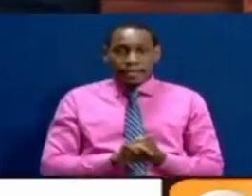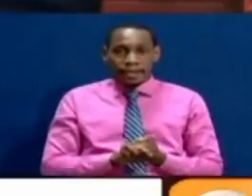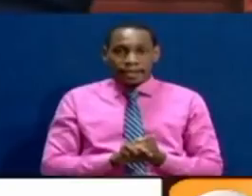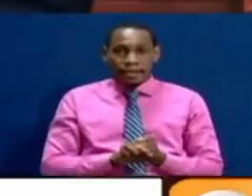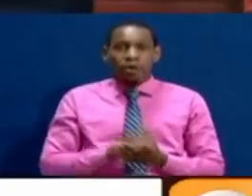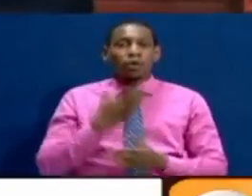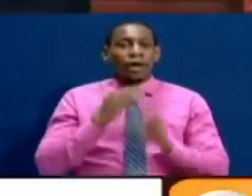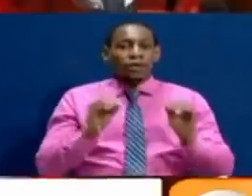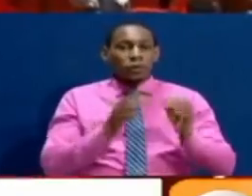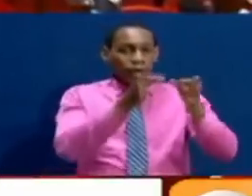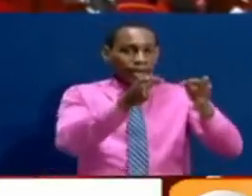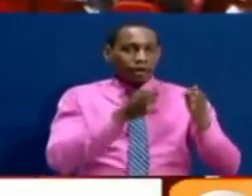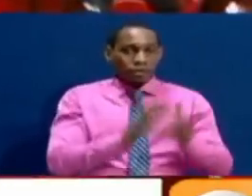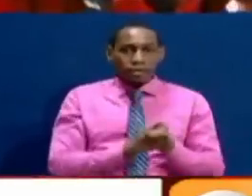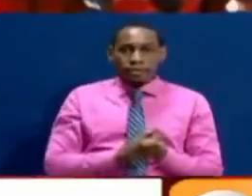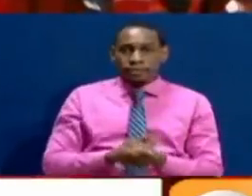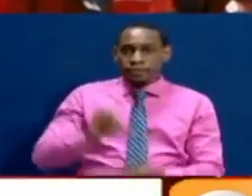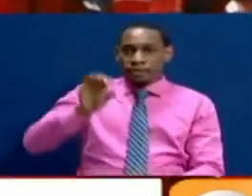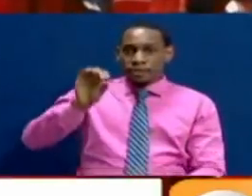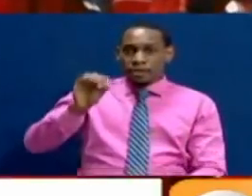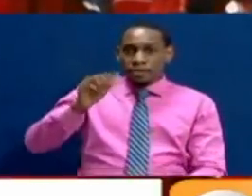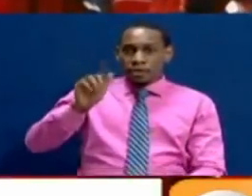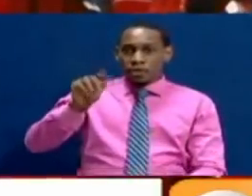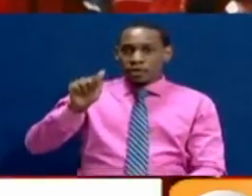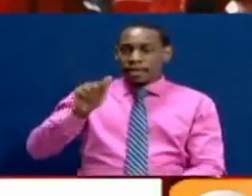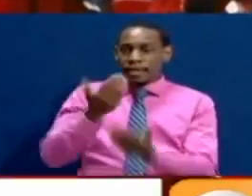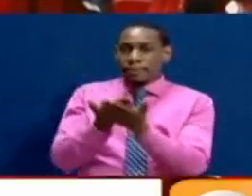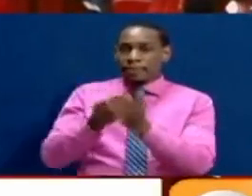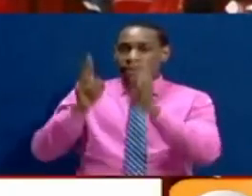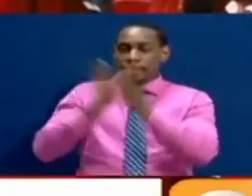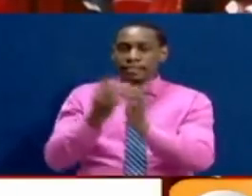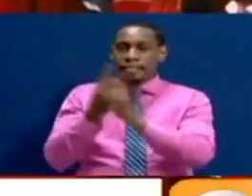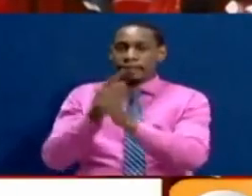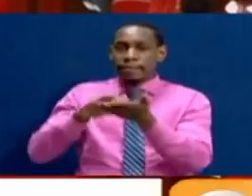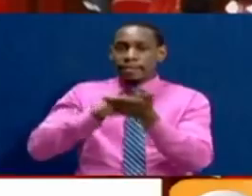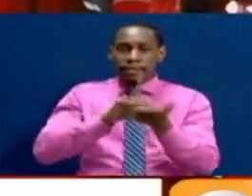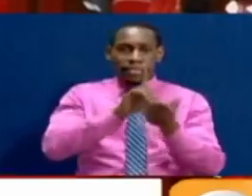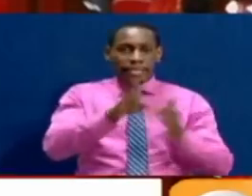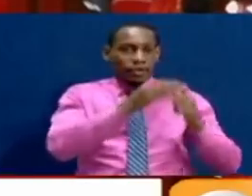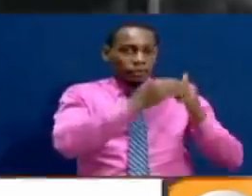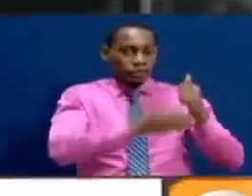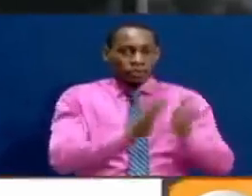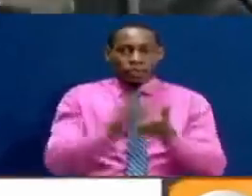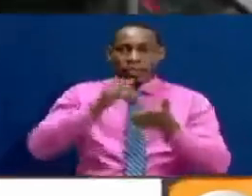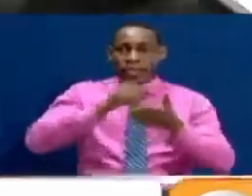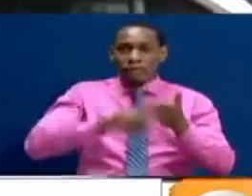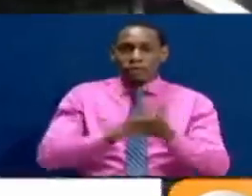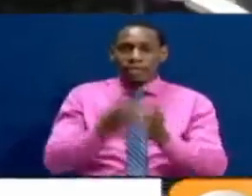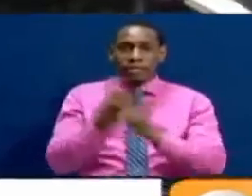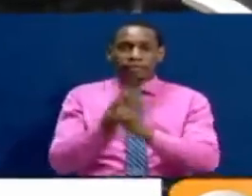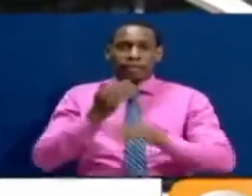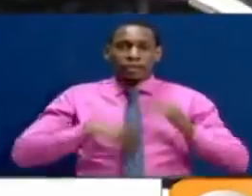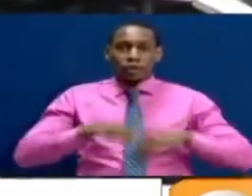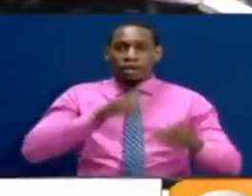doesn't want to be accountable. Michael Ogada, the motion mover, cited multiple grounds for Sonko's impeachment, including several